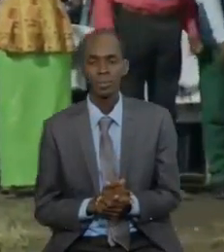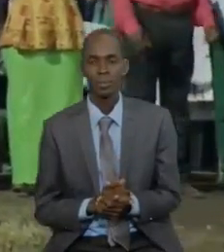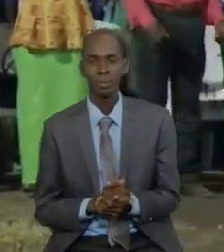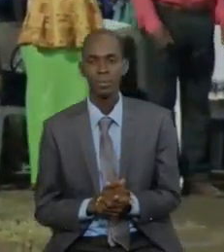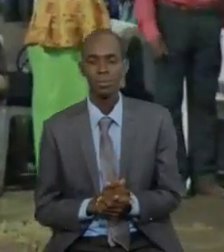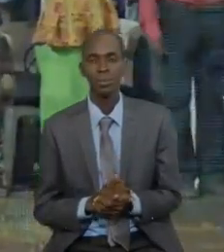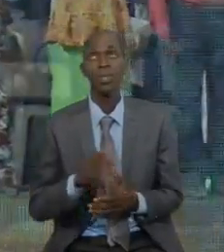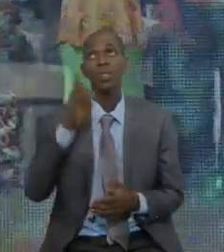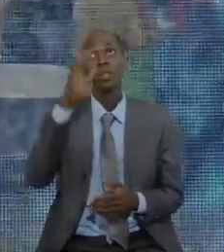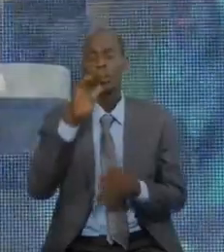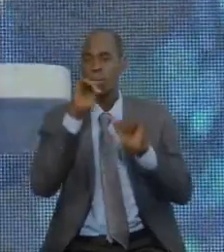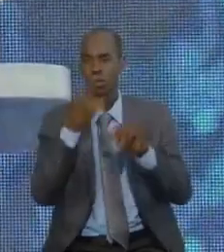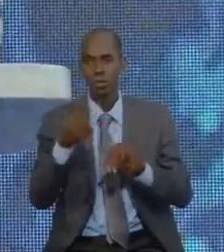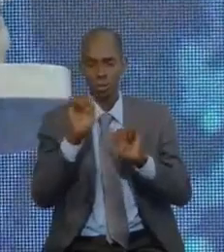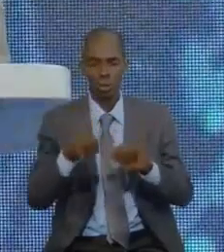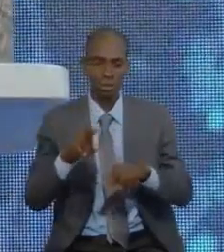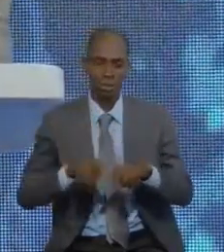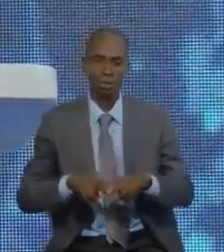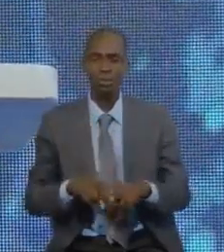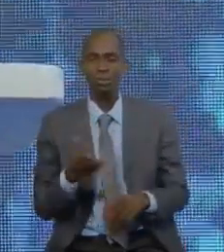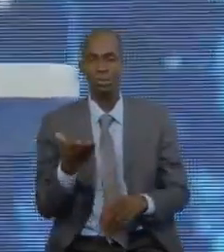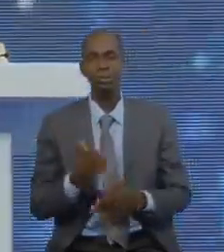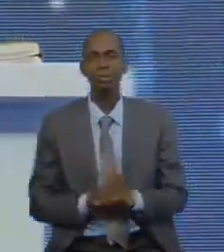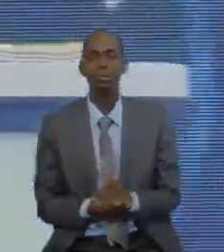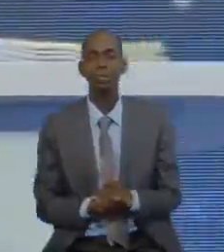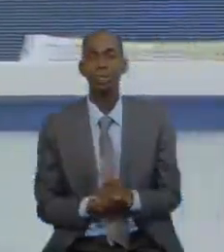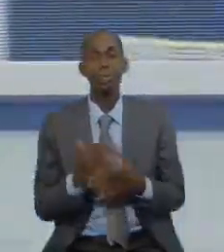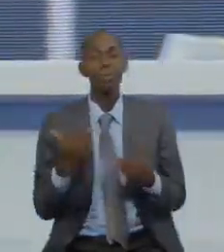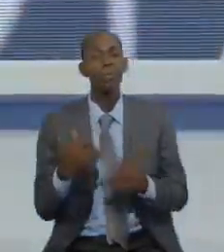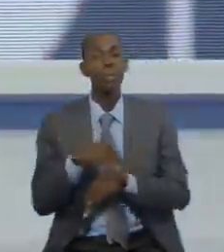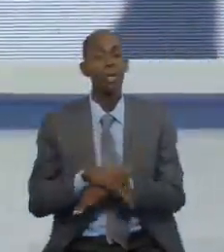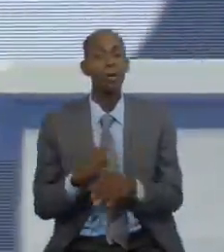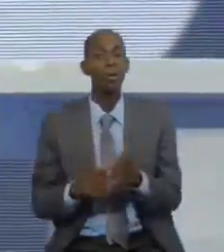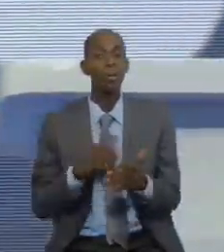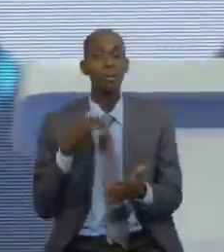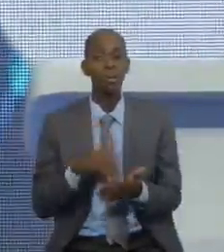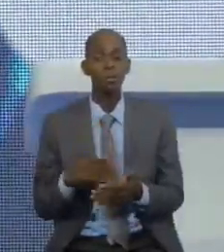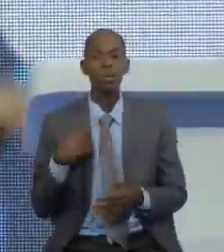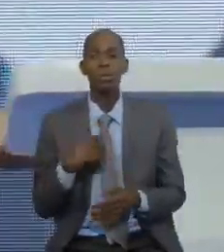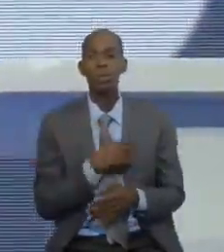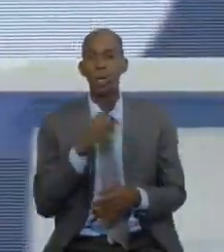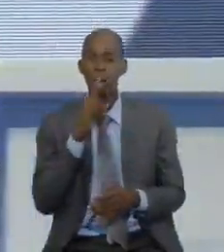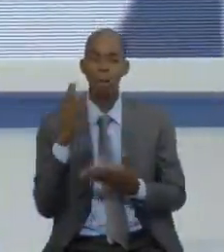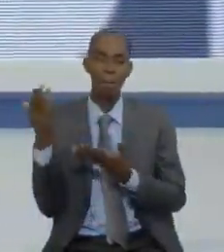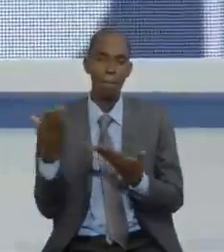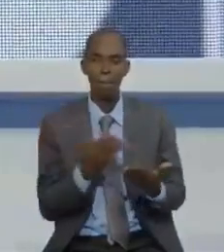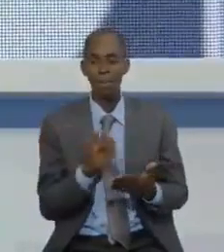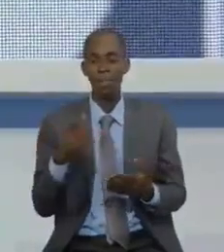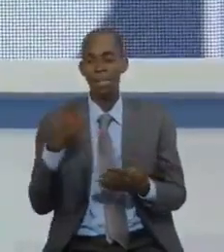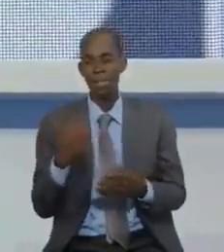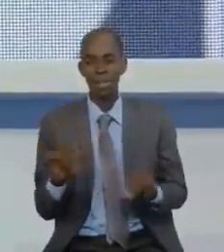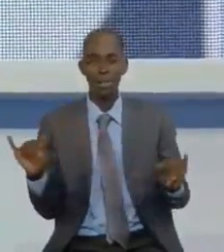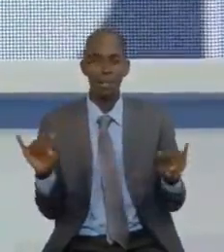God bless you. You can sit down. Tonight, once again, we're bringing the same